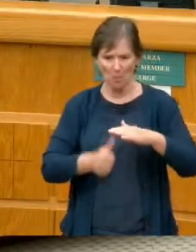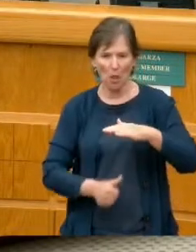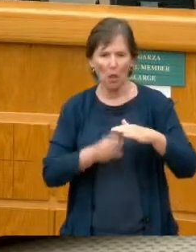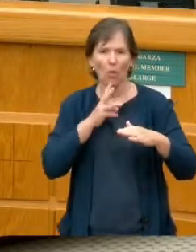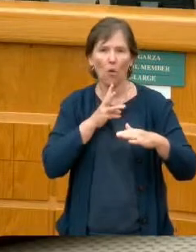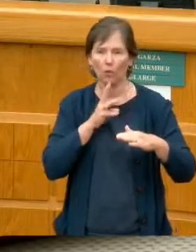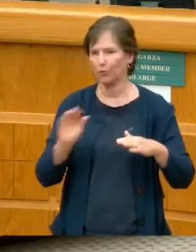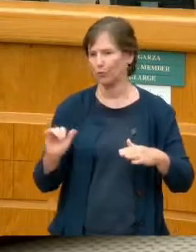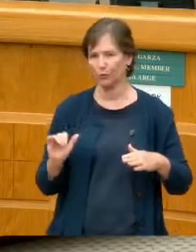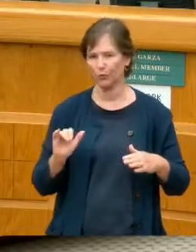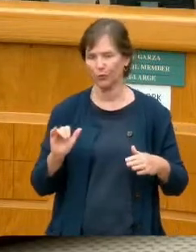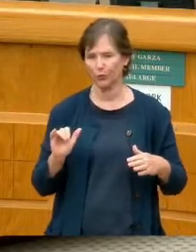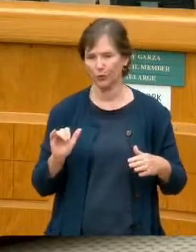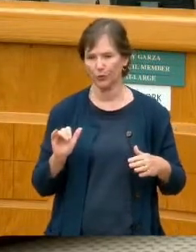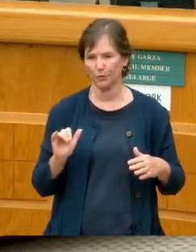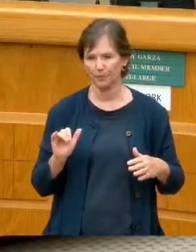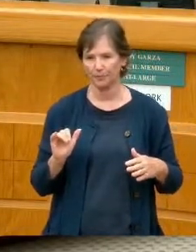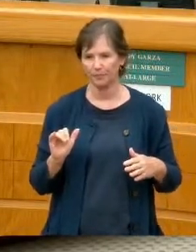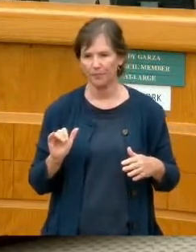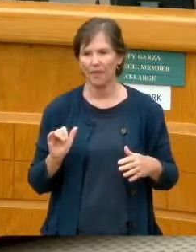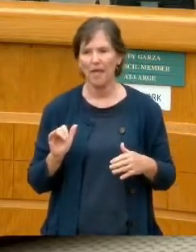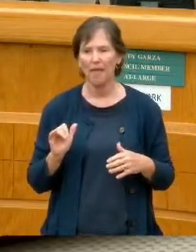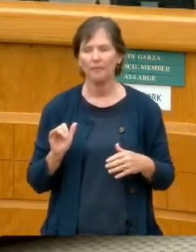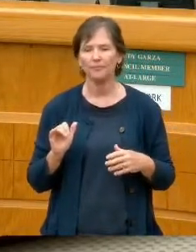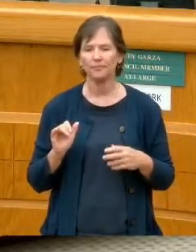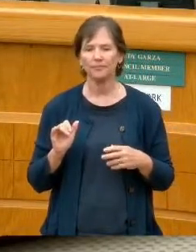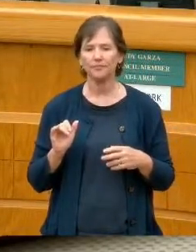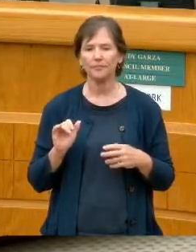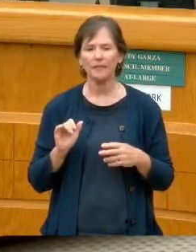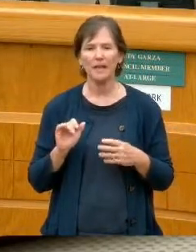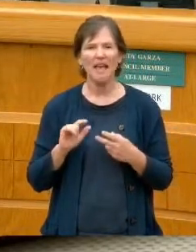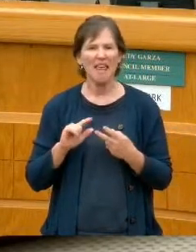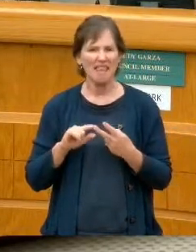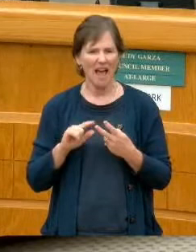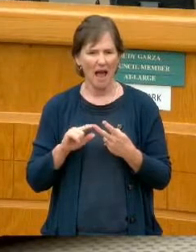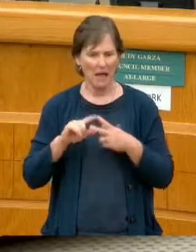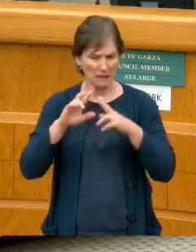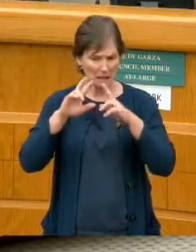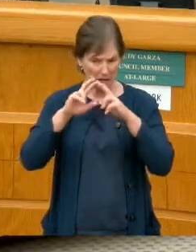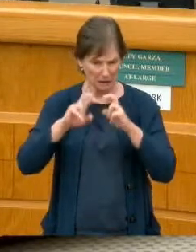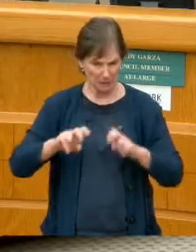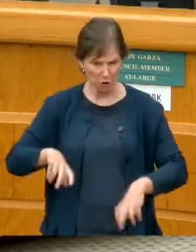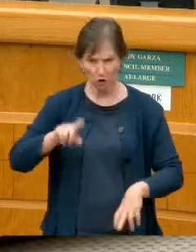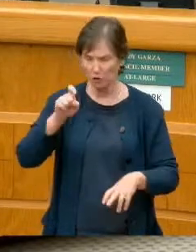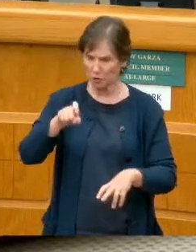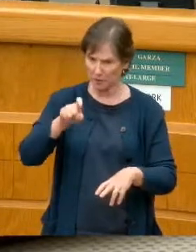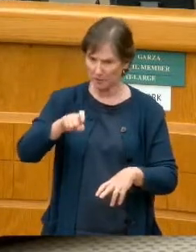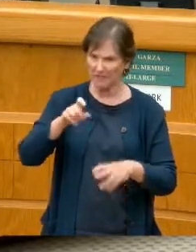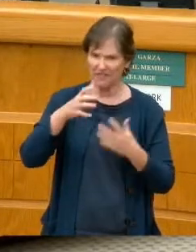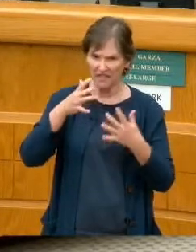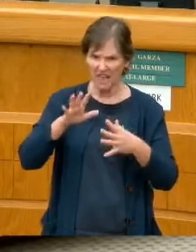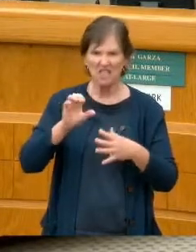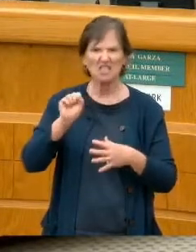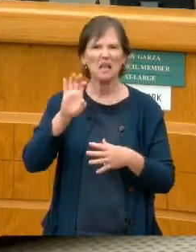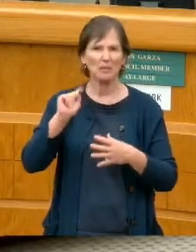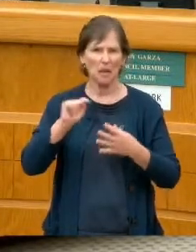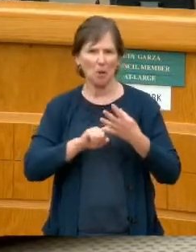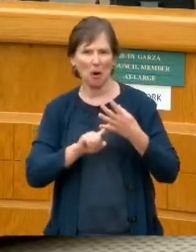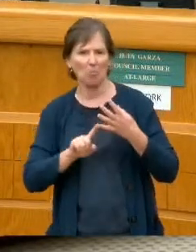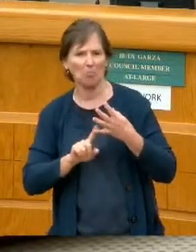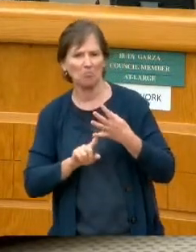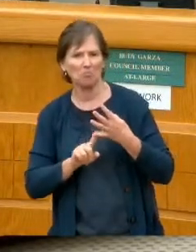analysis process. And this final assessment should be complete by the end of September, which is a very good thing because we have till